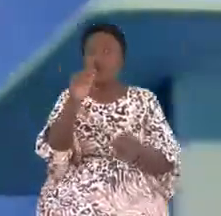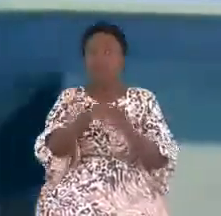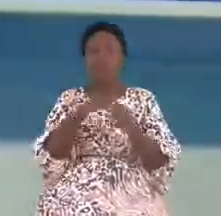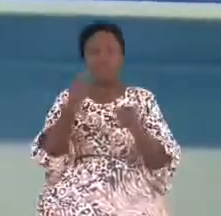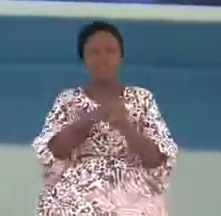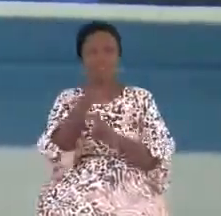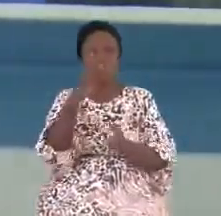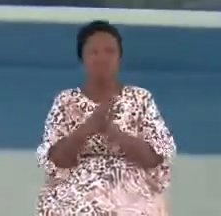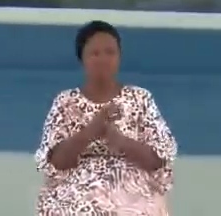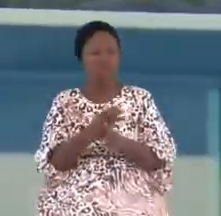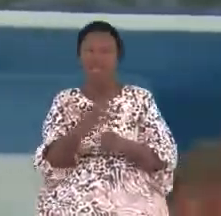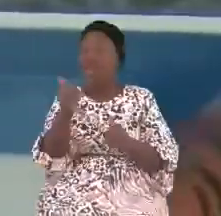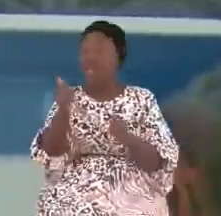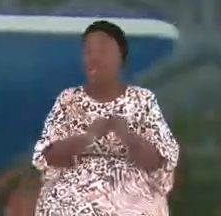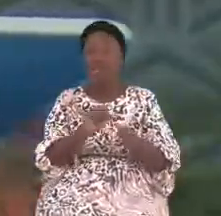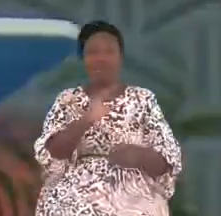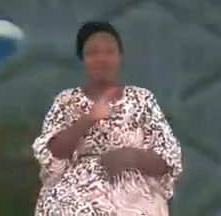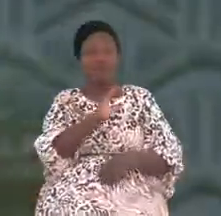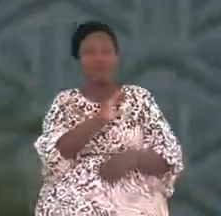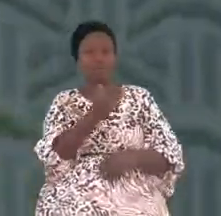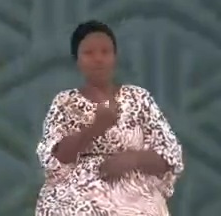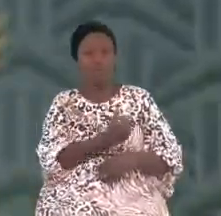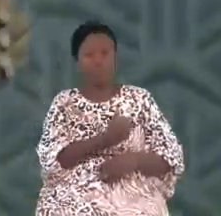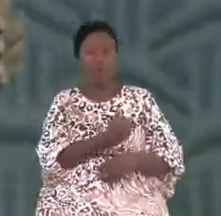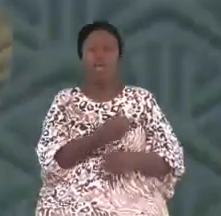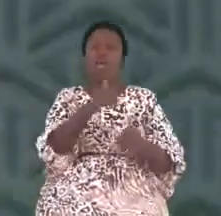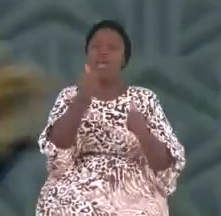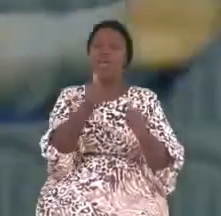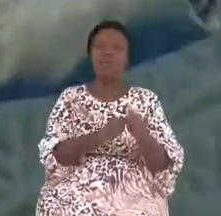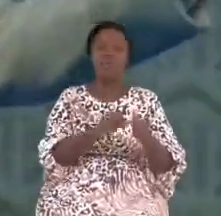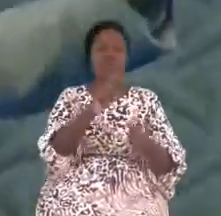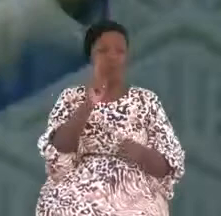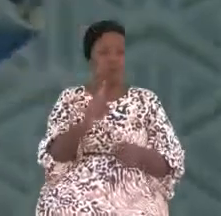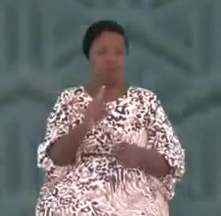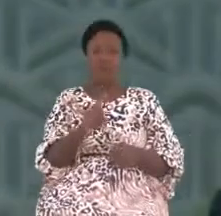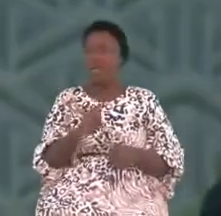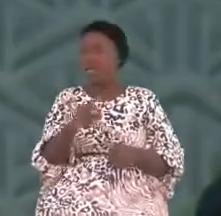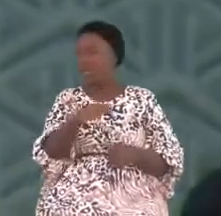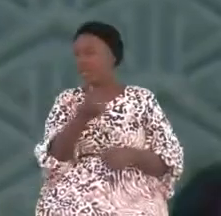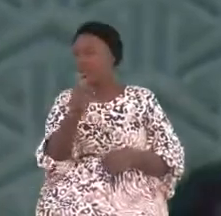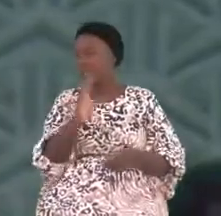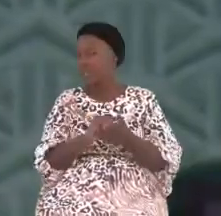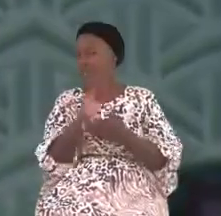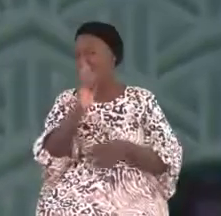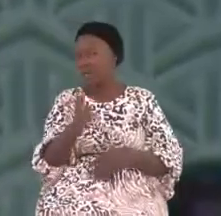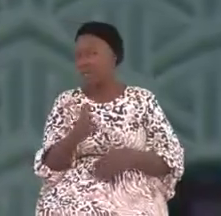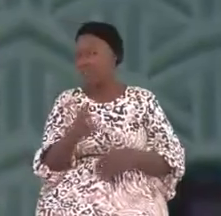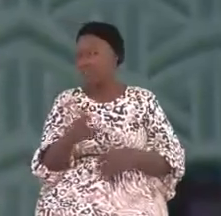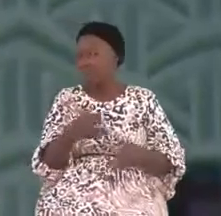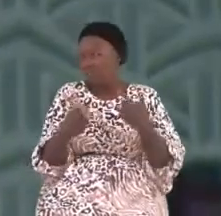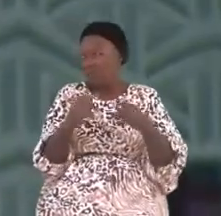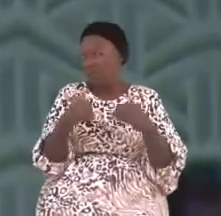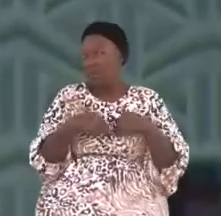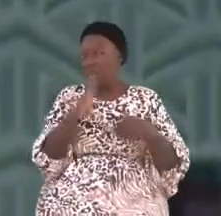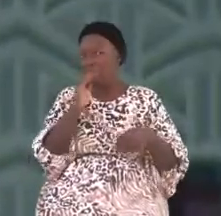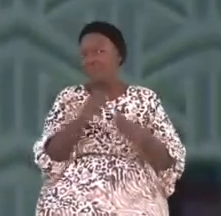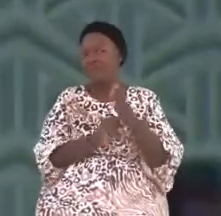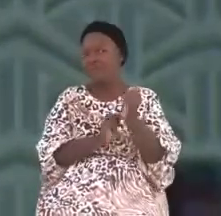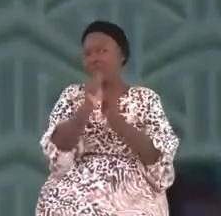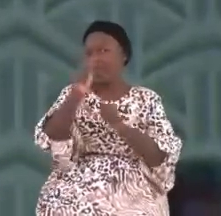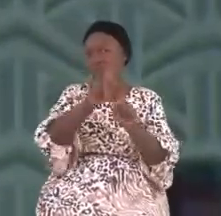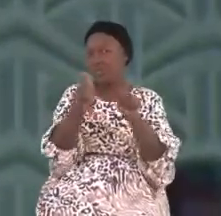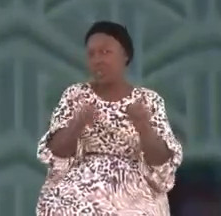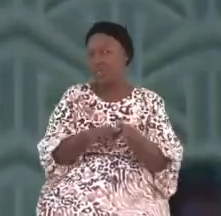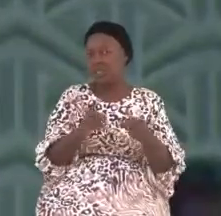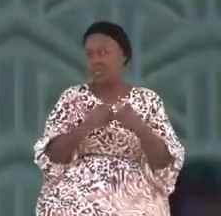soul every personality wherever you are you've been in the dungeon you've been in